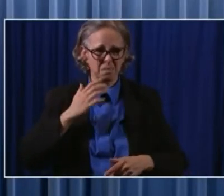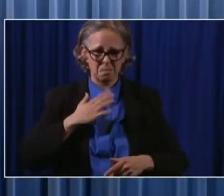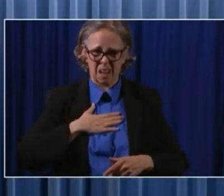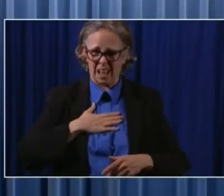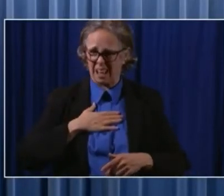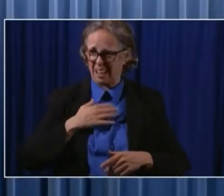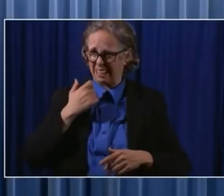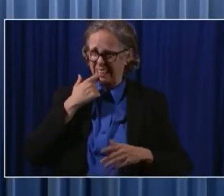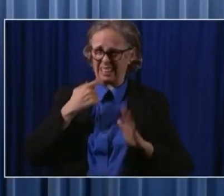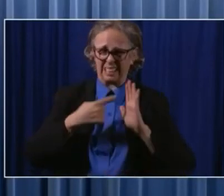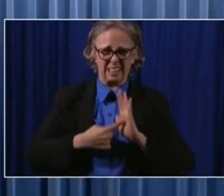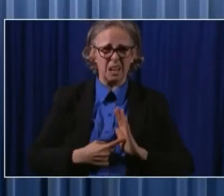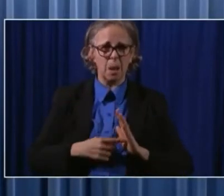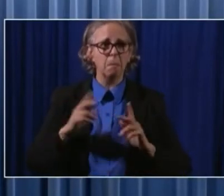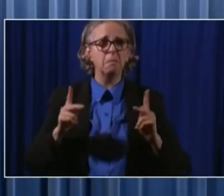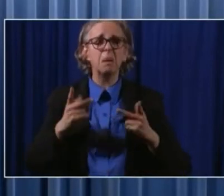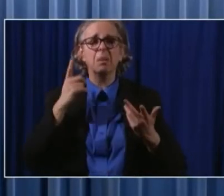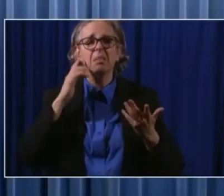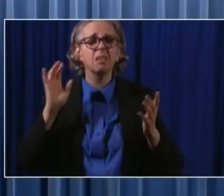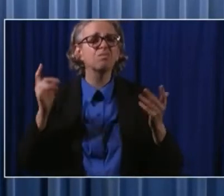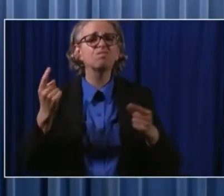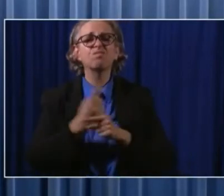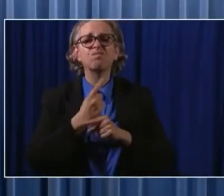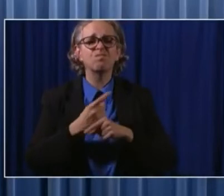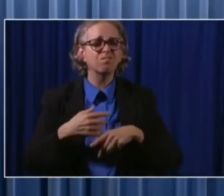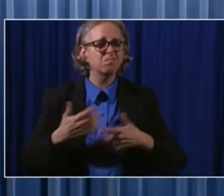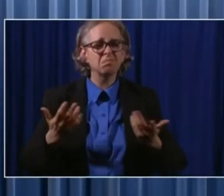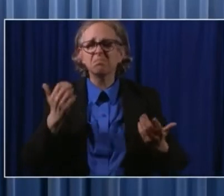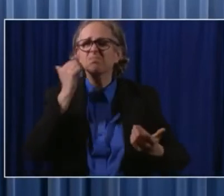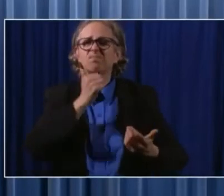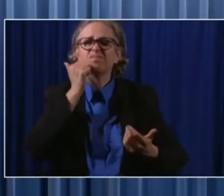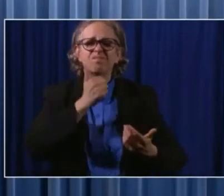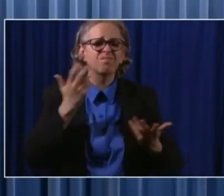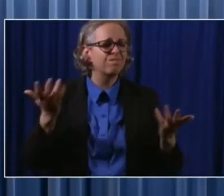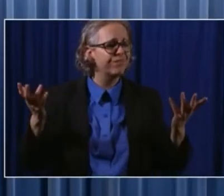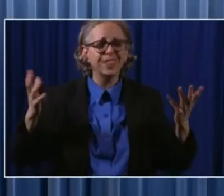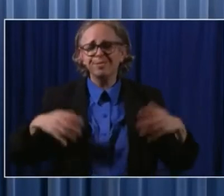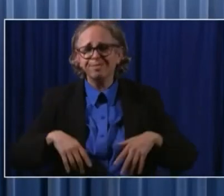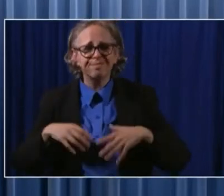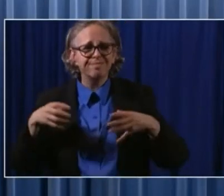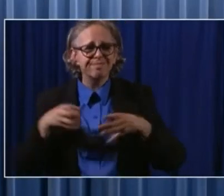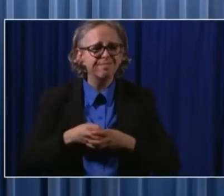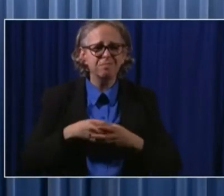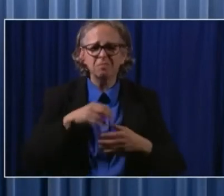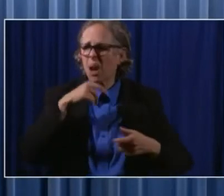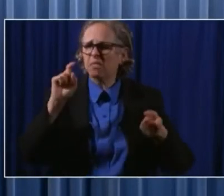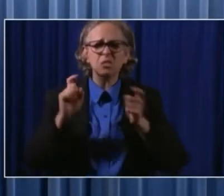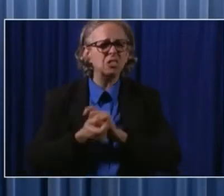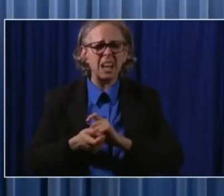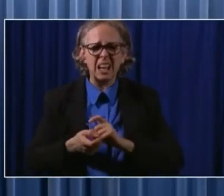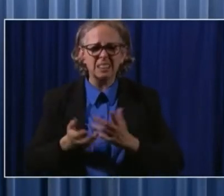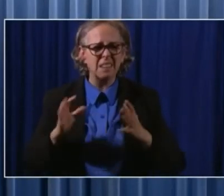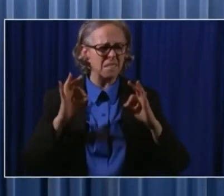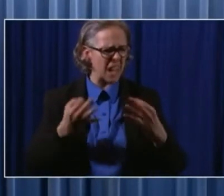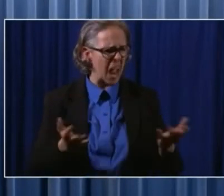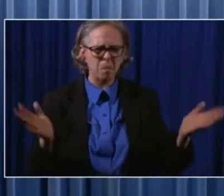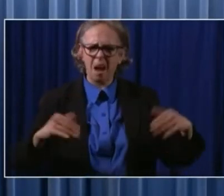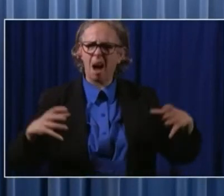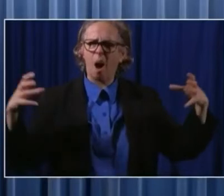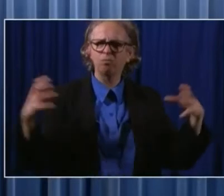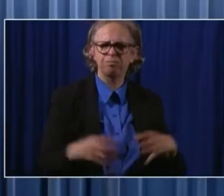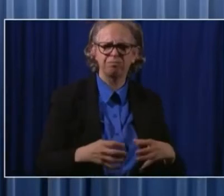people kind of going about their lives like they normally would, and I suppose being around either friends or family. And I think